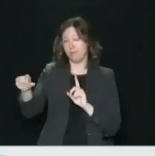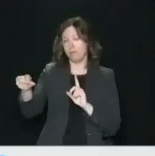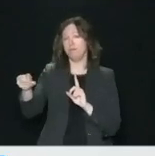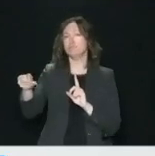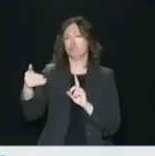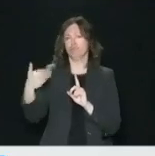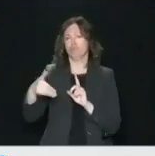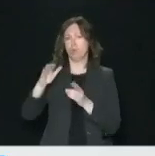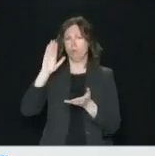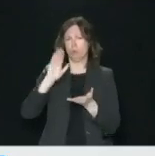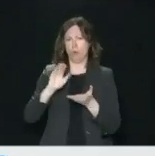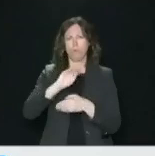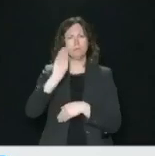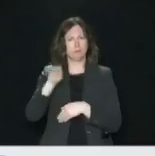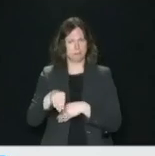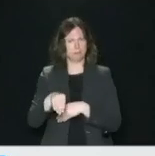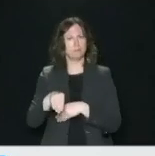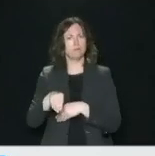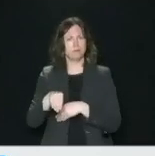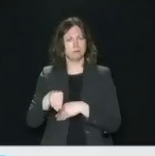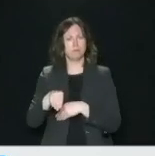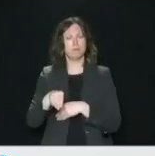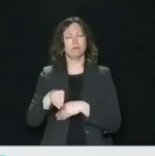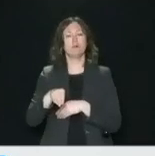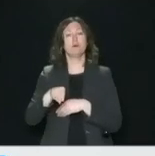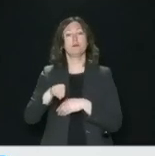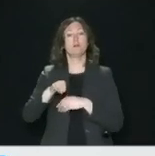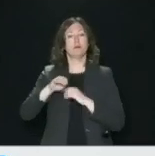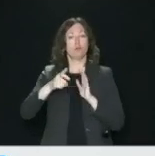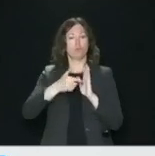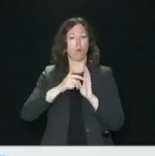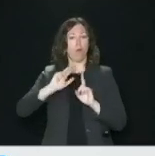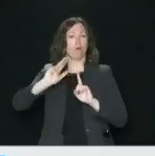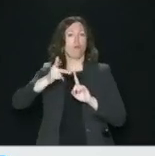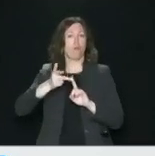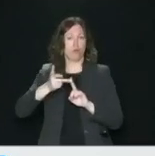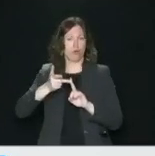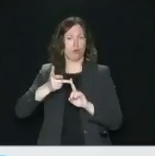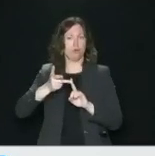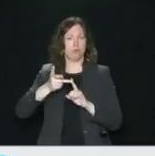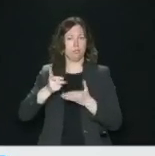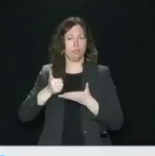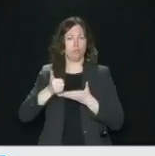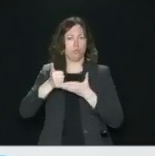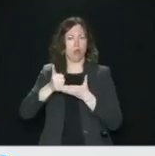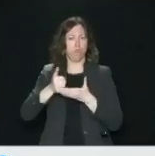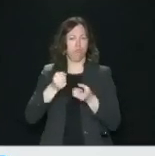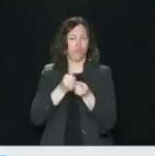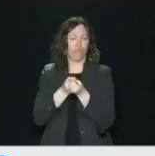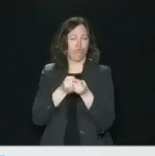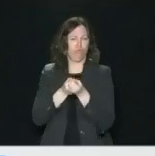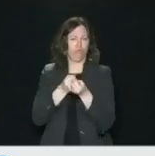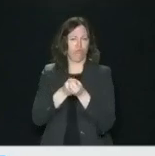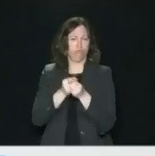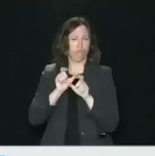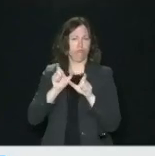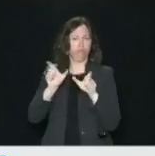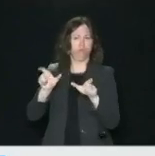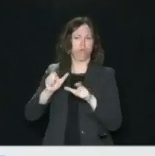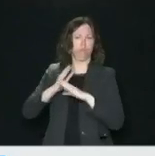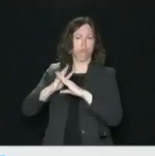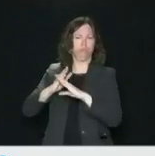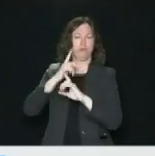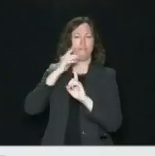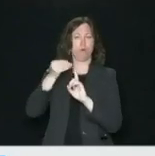the advice from our perspective is a technical one. So I know that